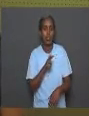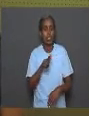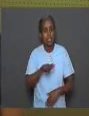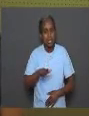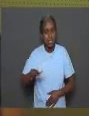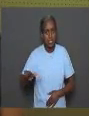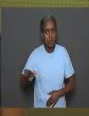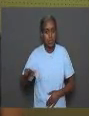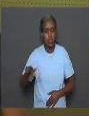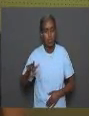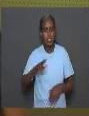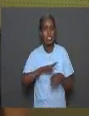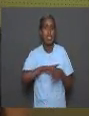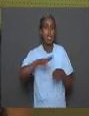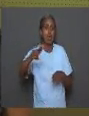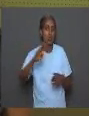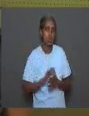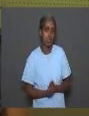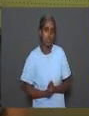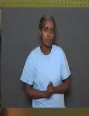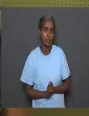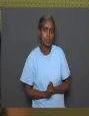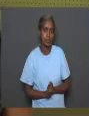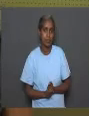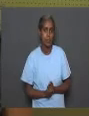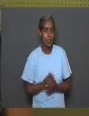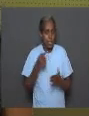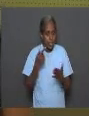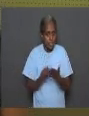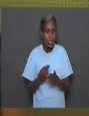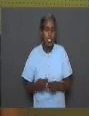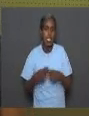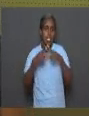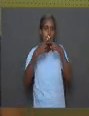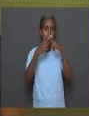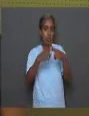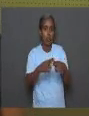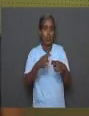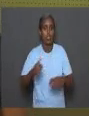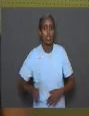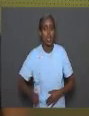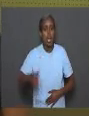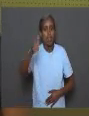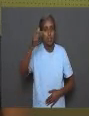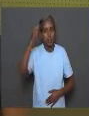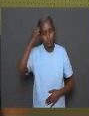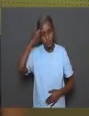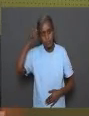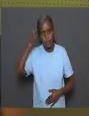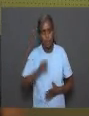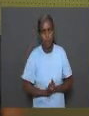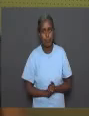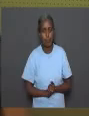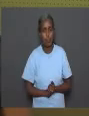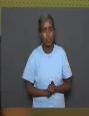segments of the hypotenuse. This is called the altitude theorem.